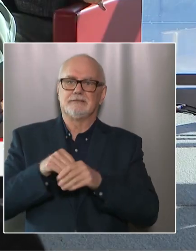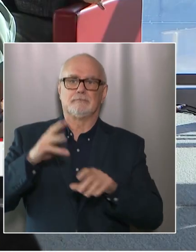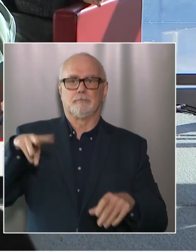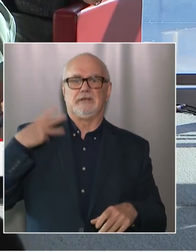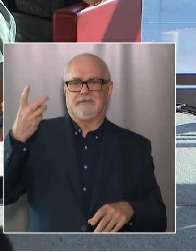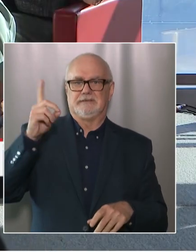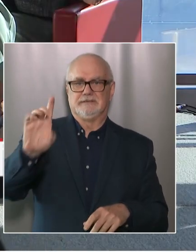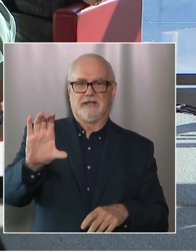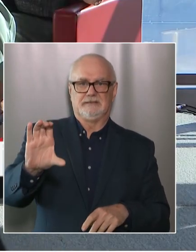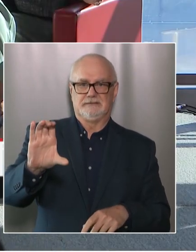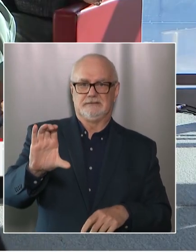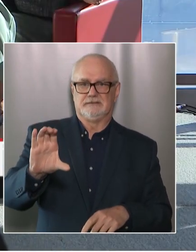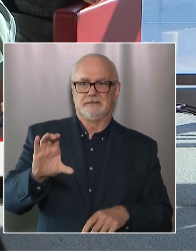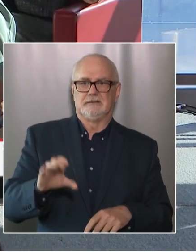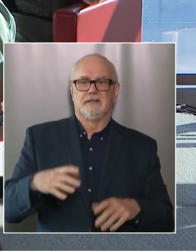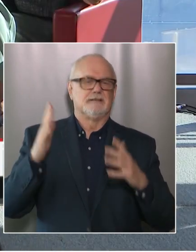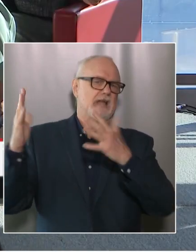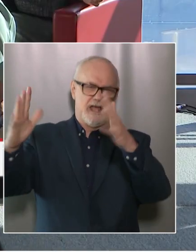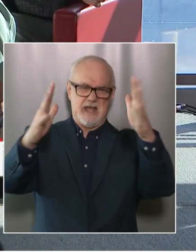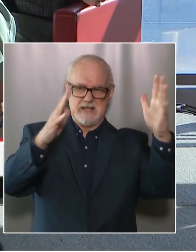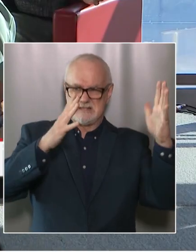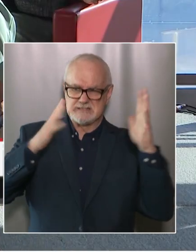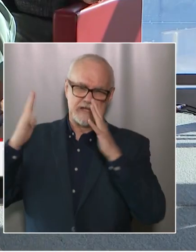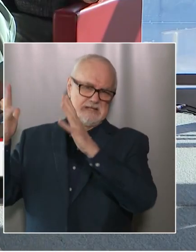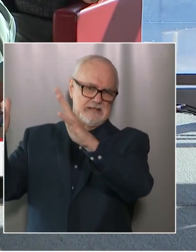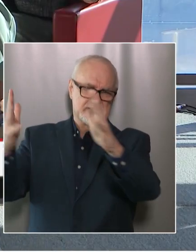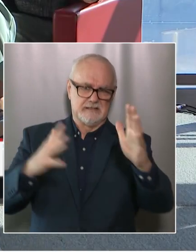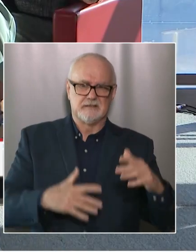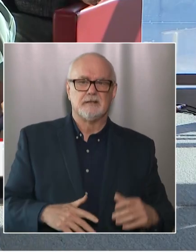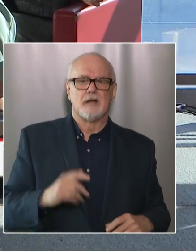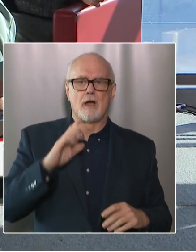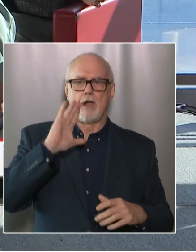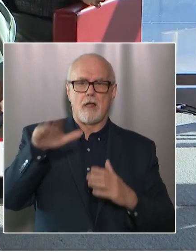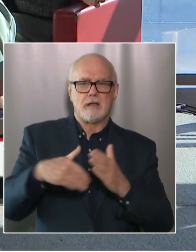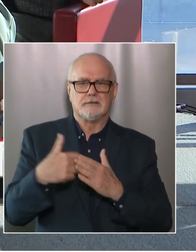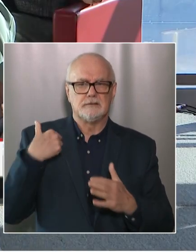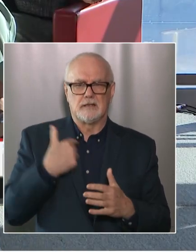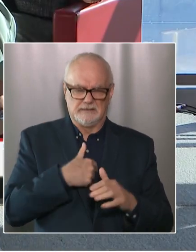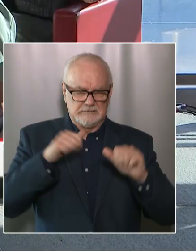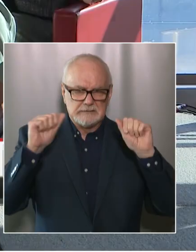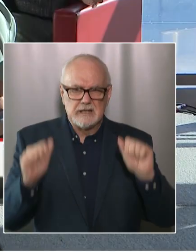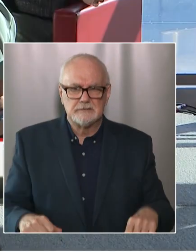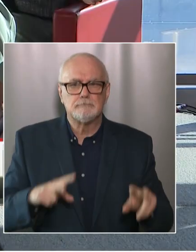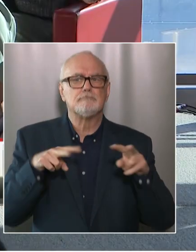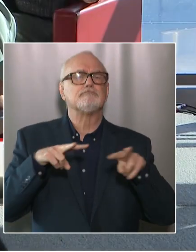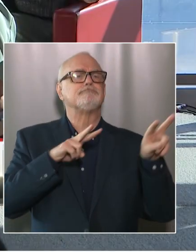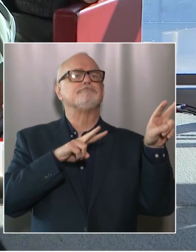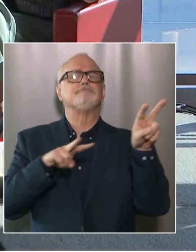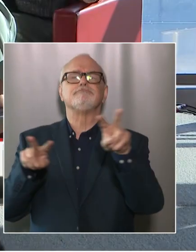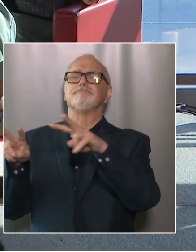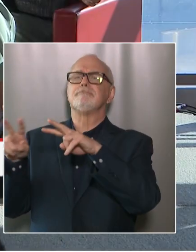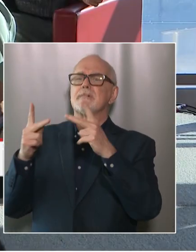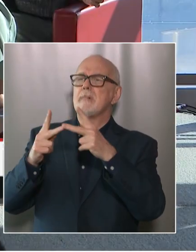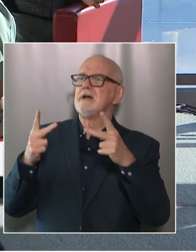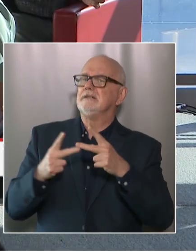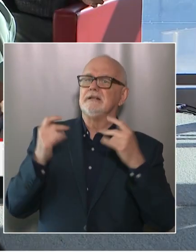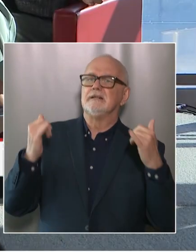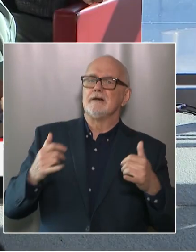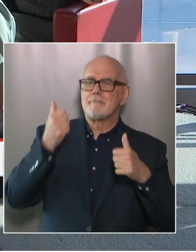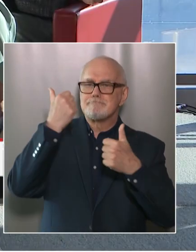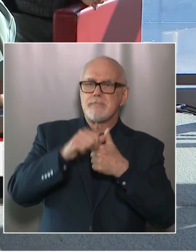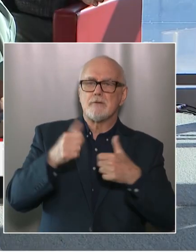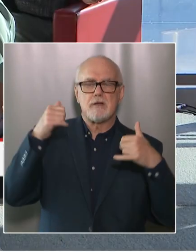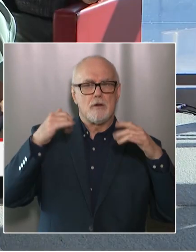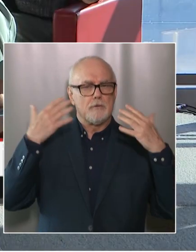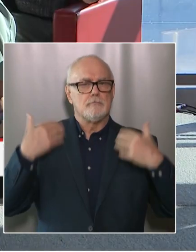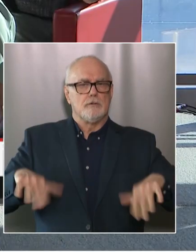I think we can all look around here too and remember what this stadium and what the Nationals have sort of meant to Washington, D.C.